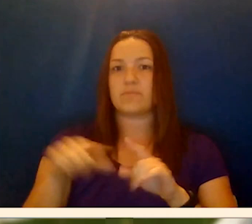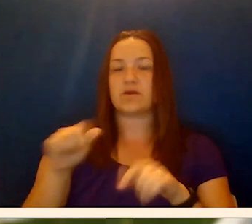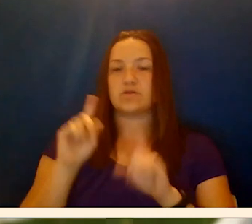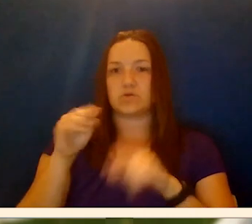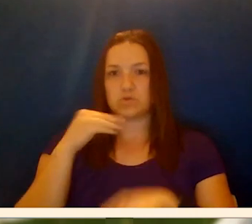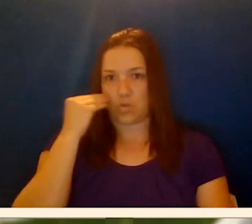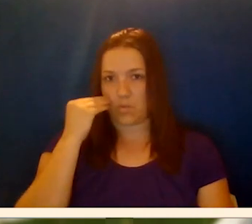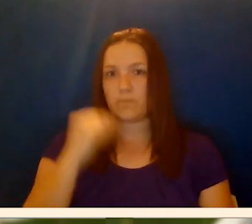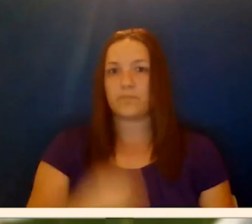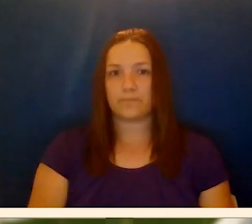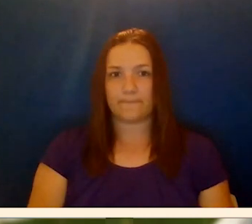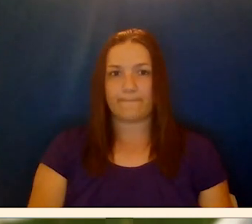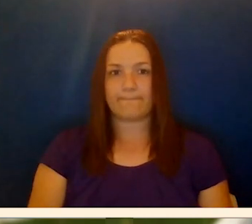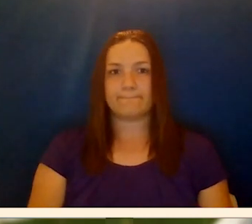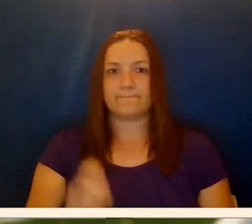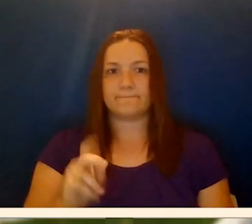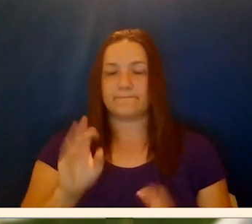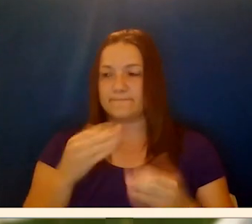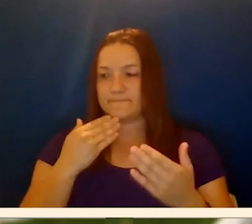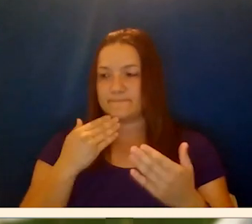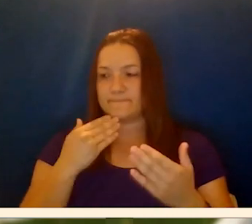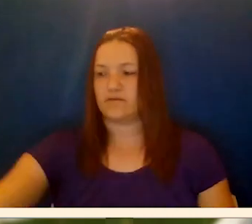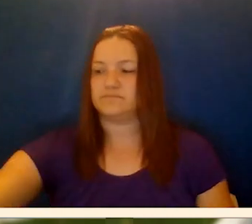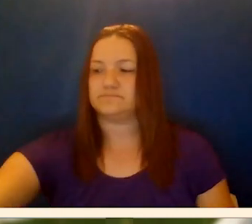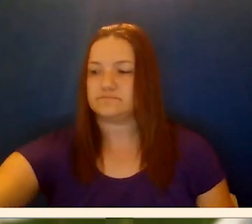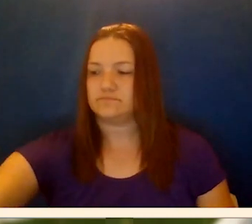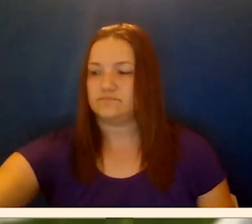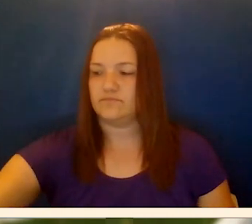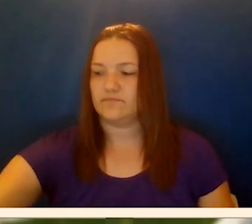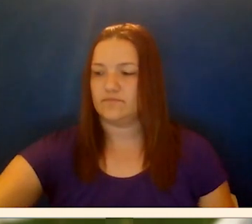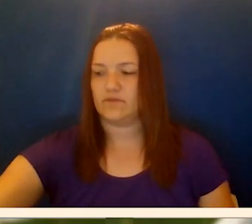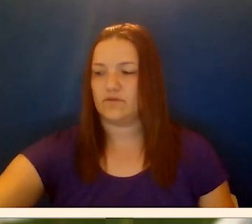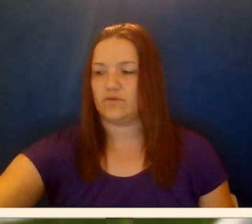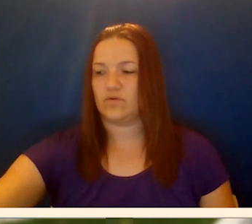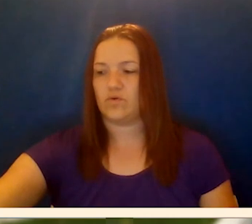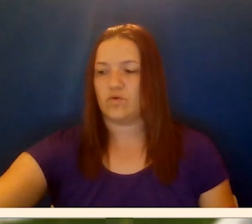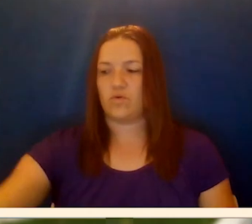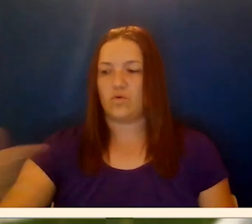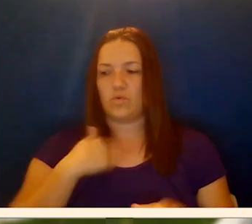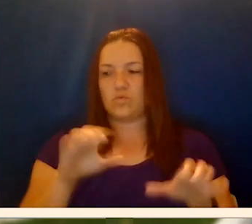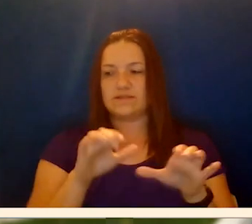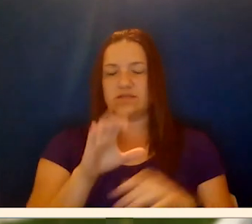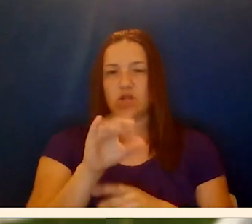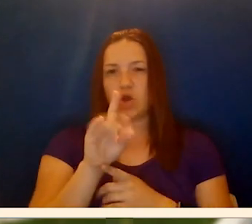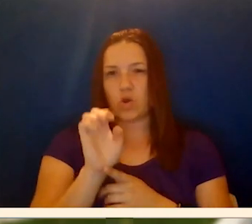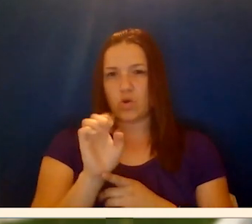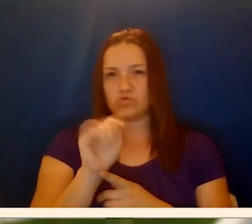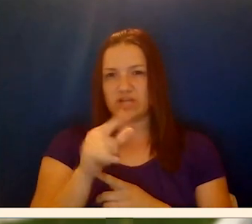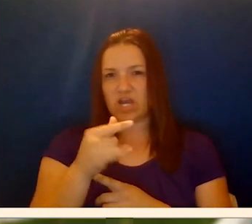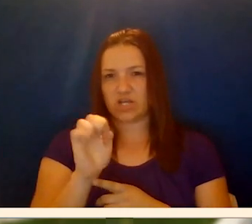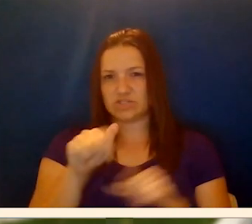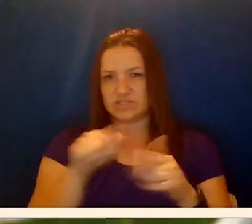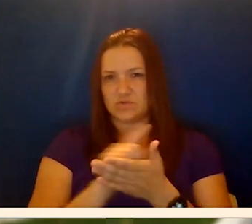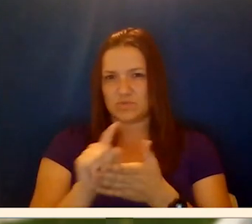Right, right. Okay, fabulous. Thank you, Gary. Okay, so we called a code triage this week, and can you